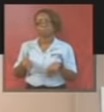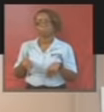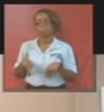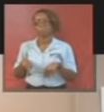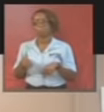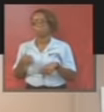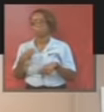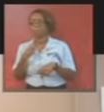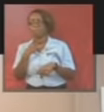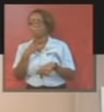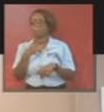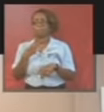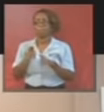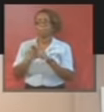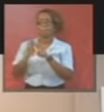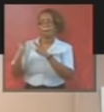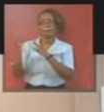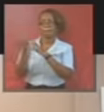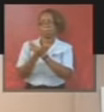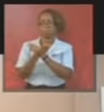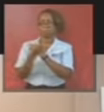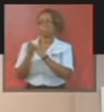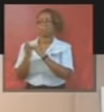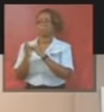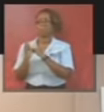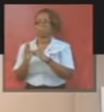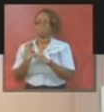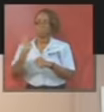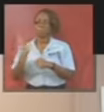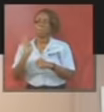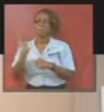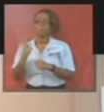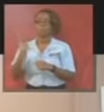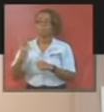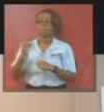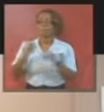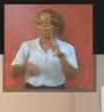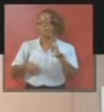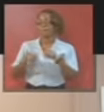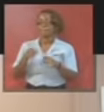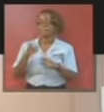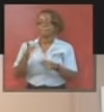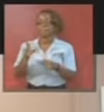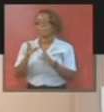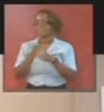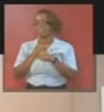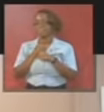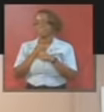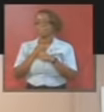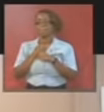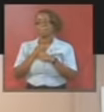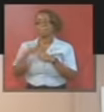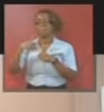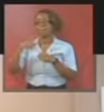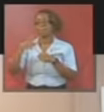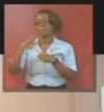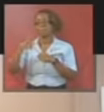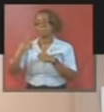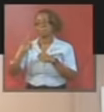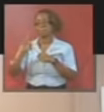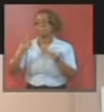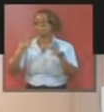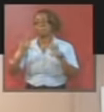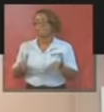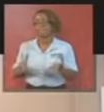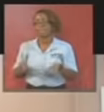board a repatriation flight as they were unable to get their PCR test results in time due to an alleged backlog